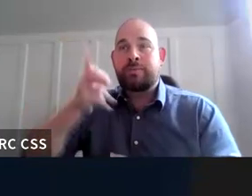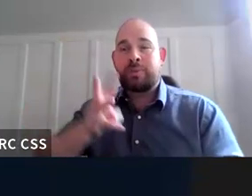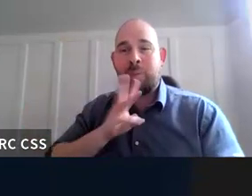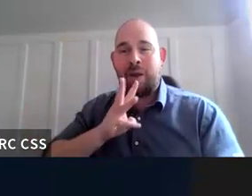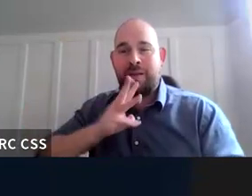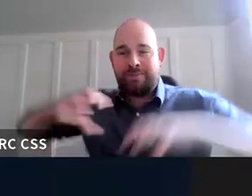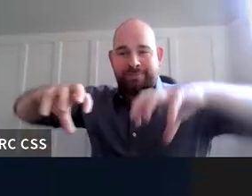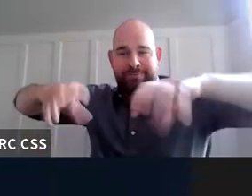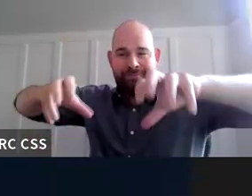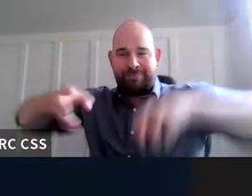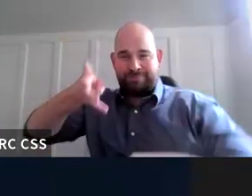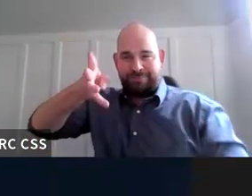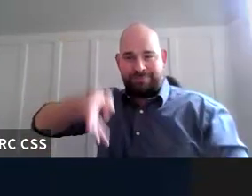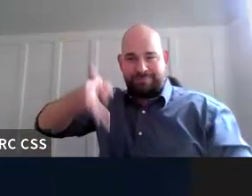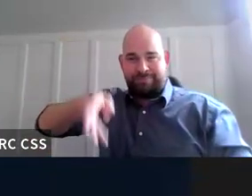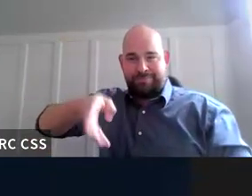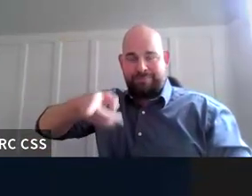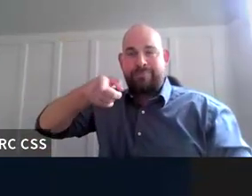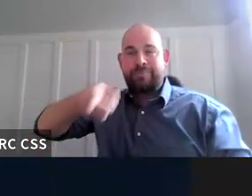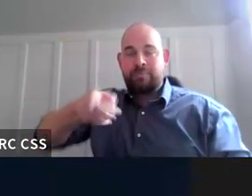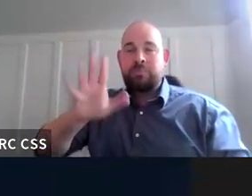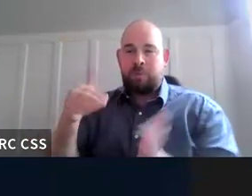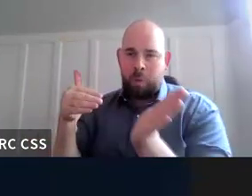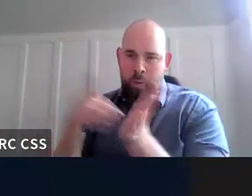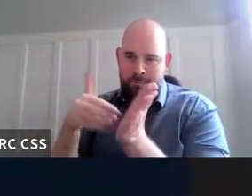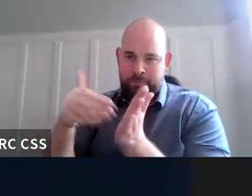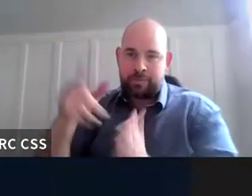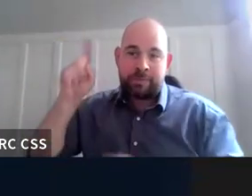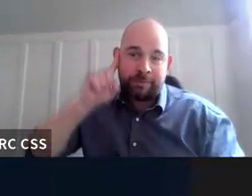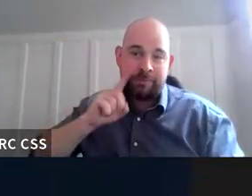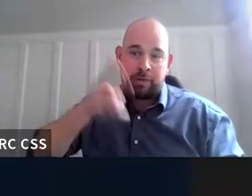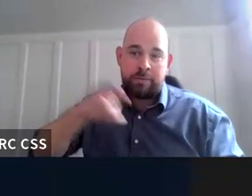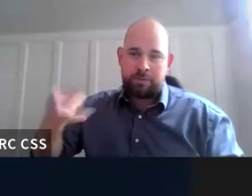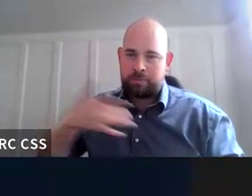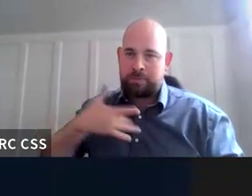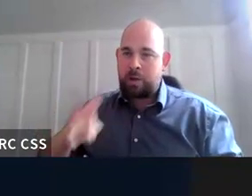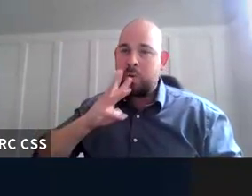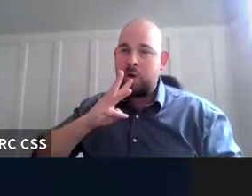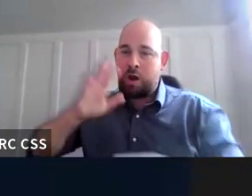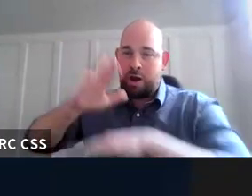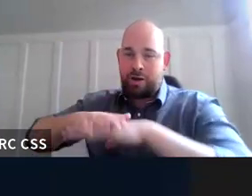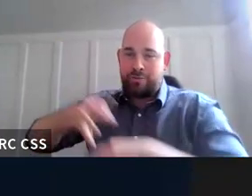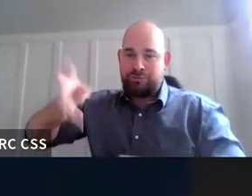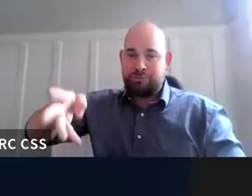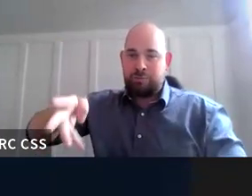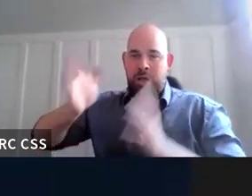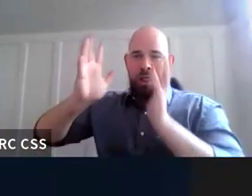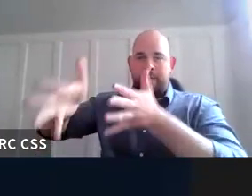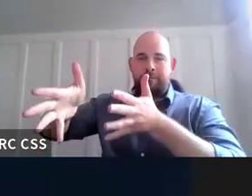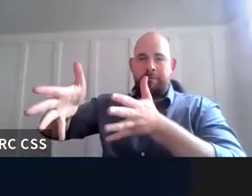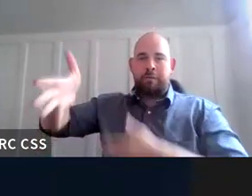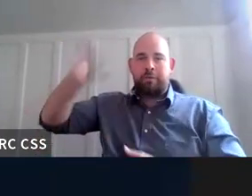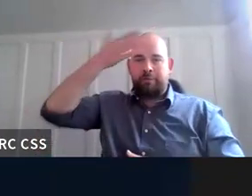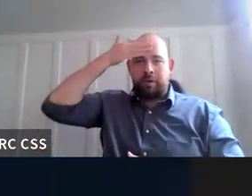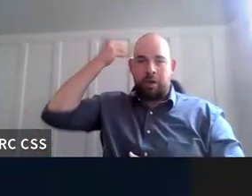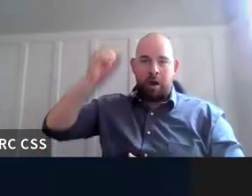then you see in the second picture here, there is waters and the knobs for the sink. Often deaf and hard of hearing,